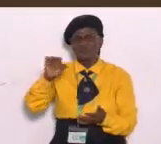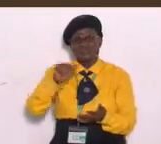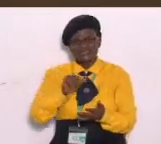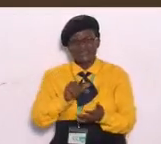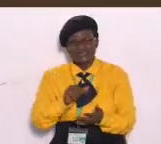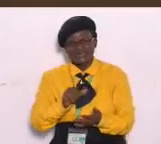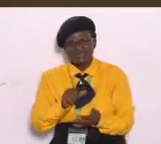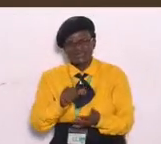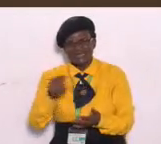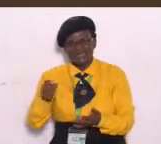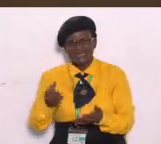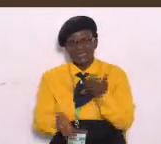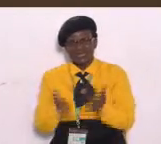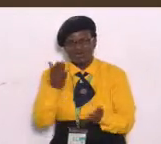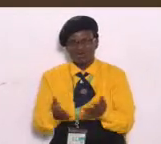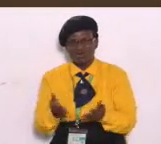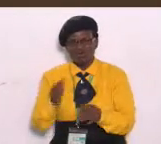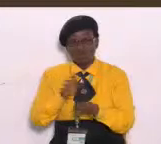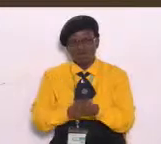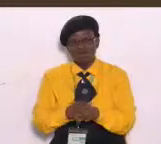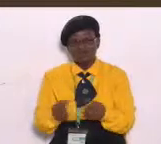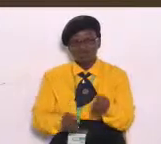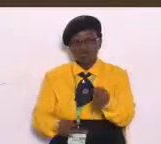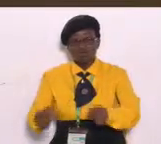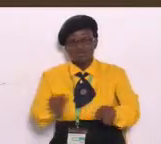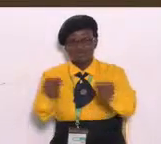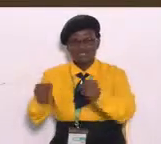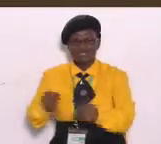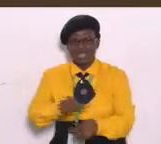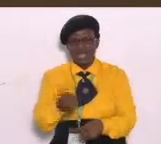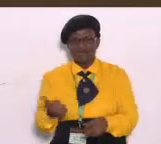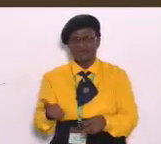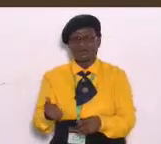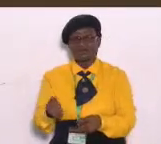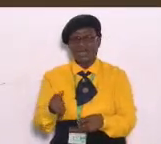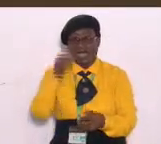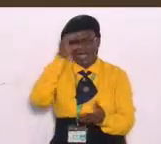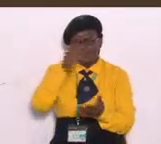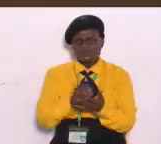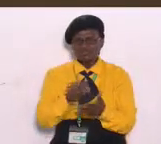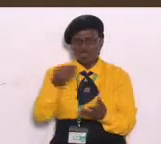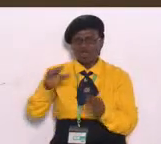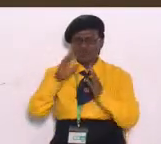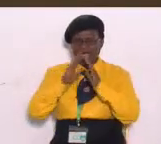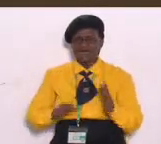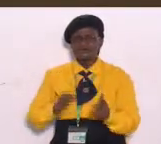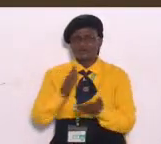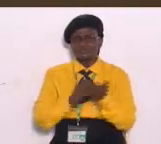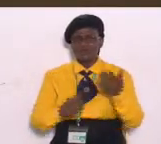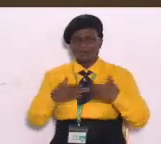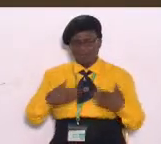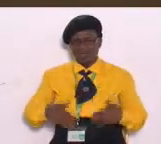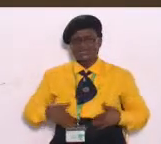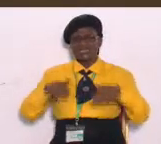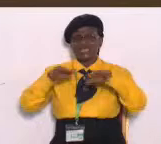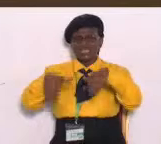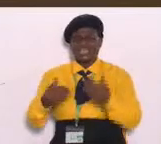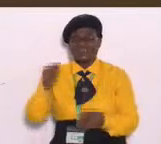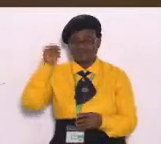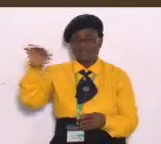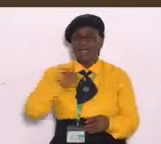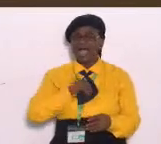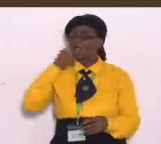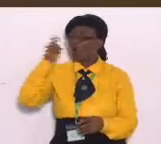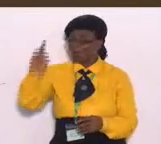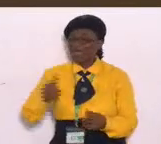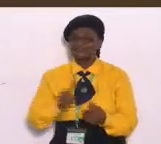in the street, another picture of a house somebody gave him. I decree